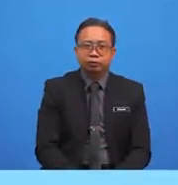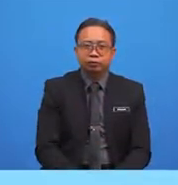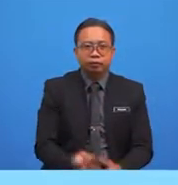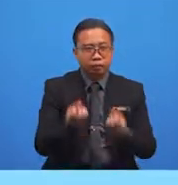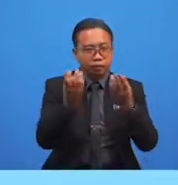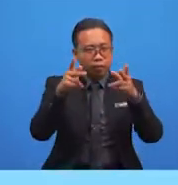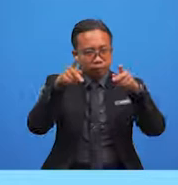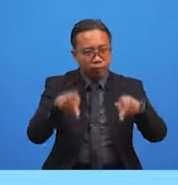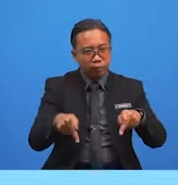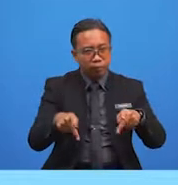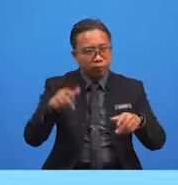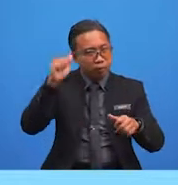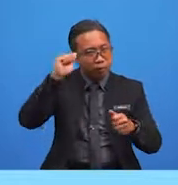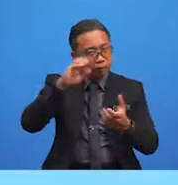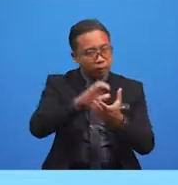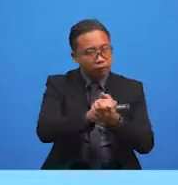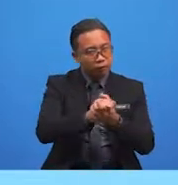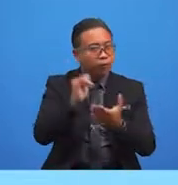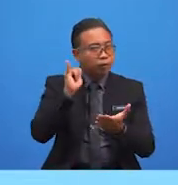many people believe that